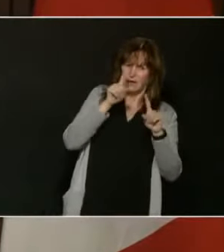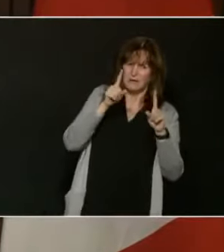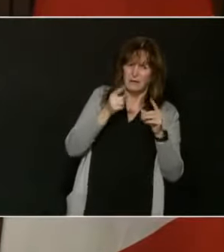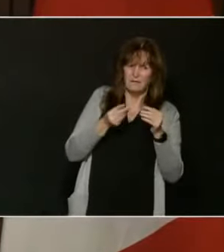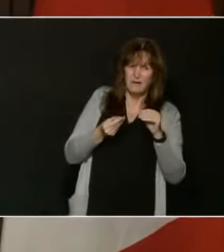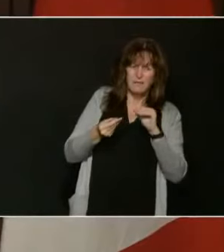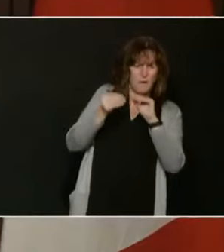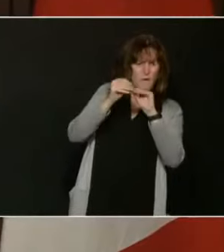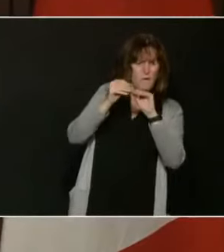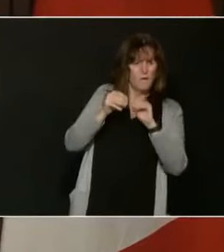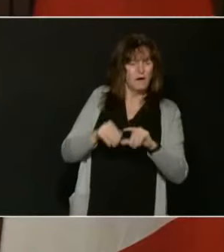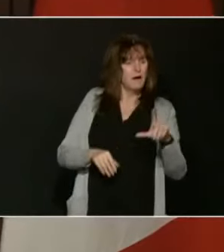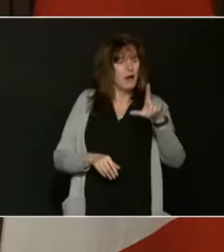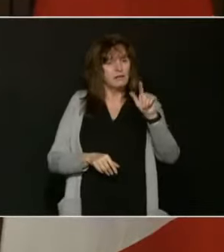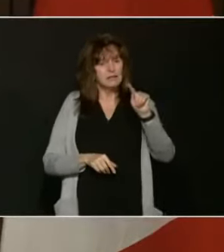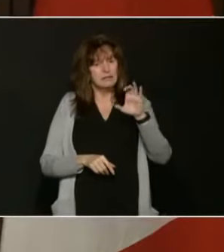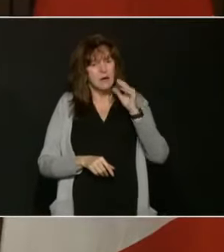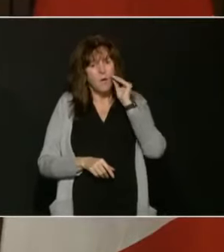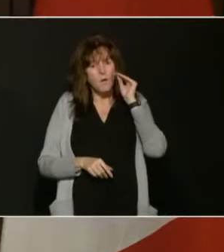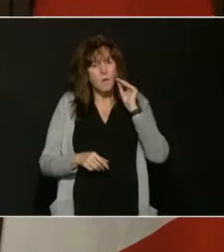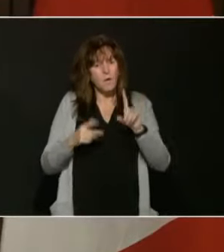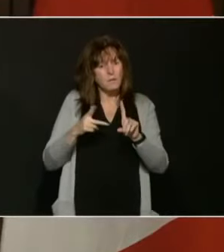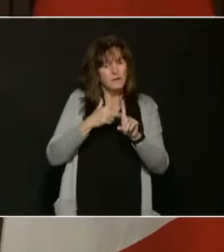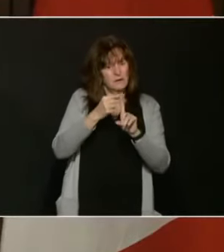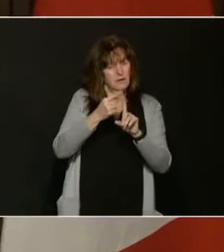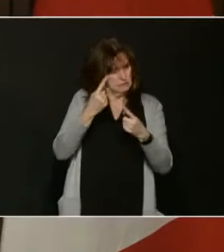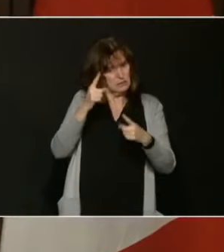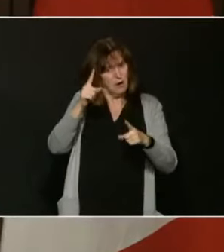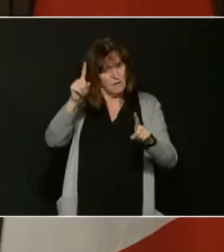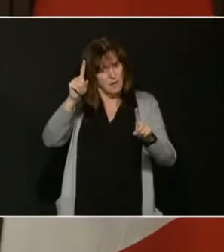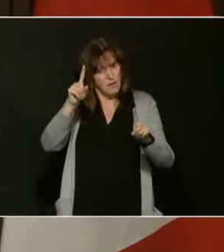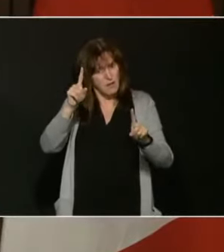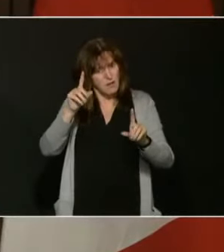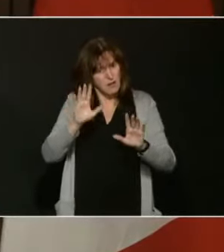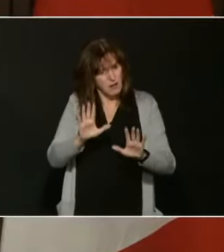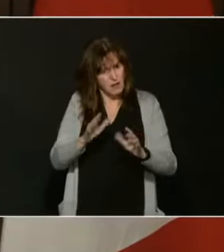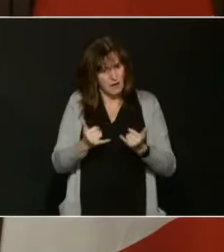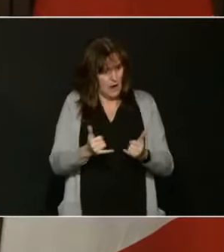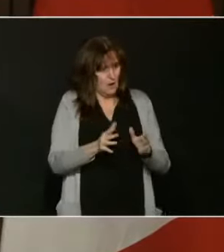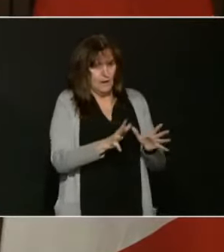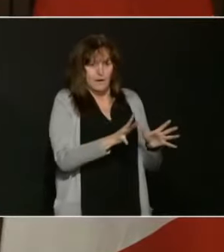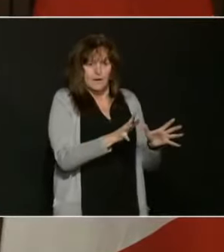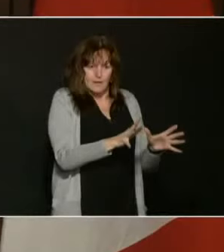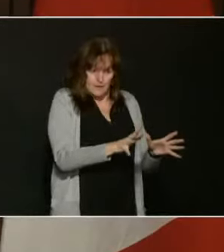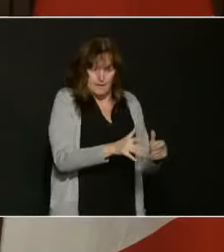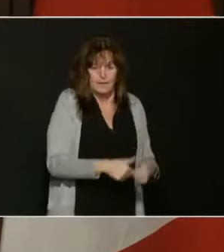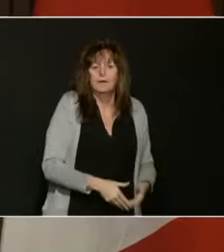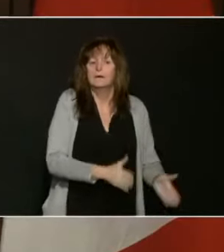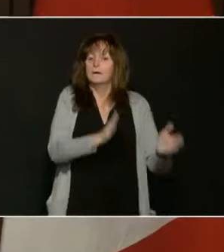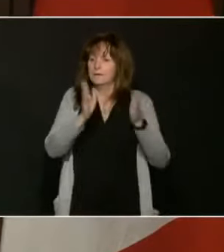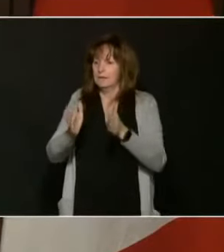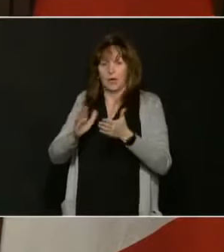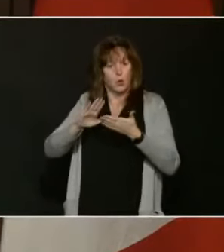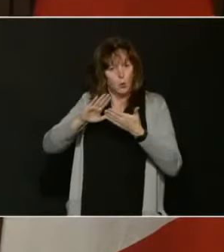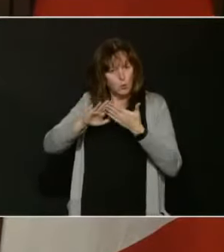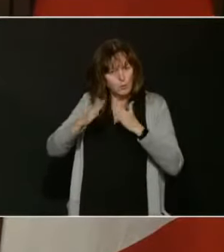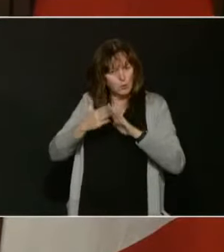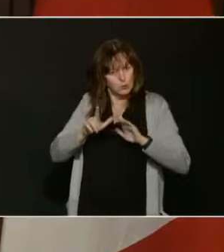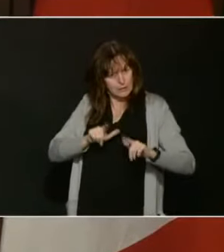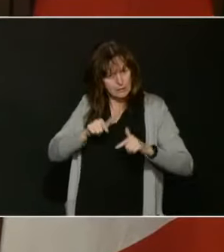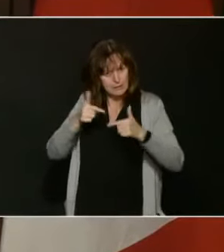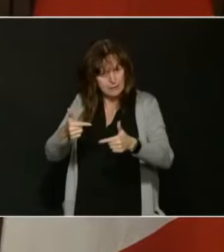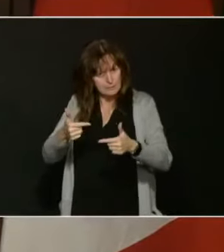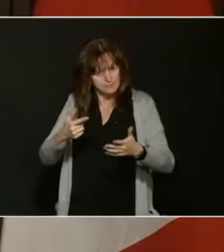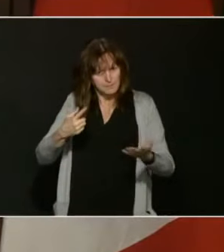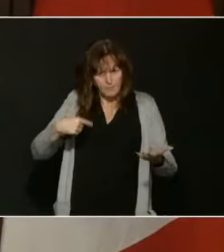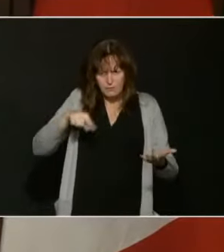success. We're now moving the focus of our vaccine programs out of long-term care homes and into the community. And we know if we're smart about how we focus our efforts